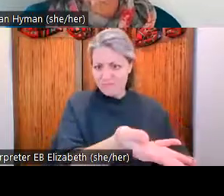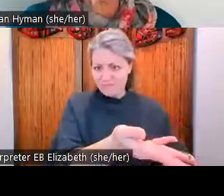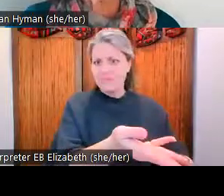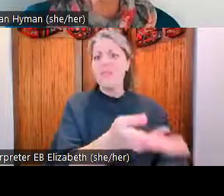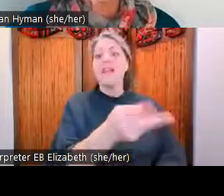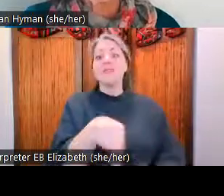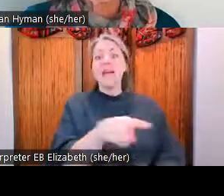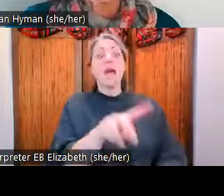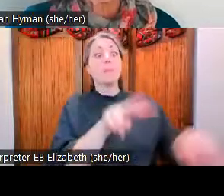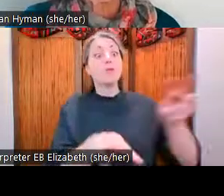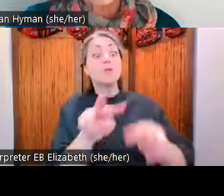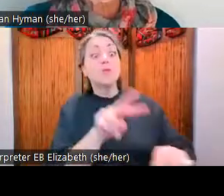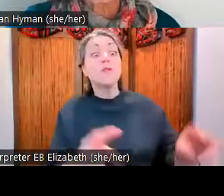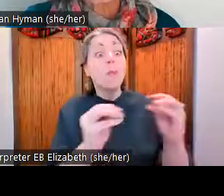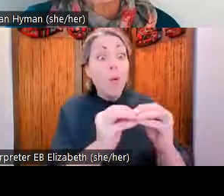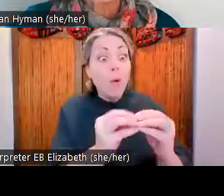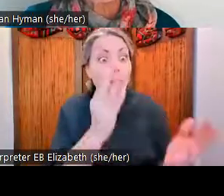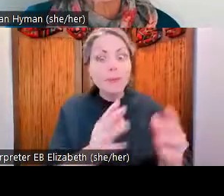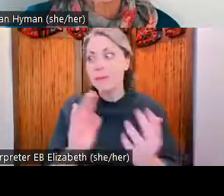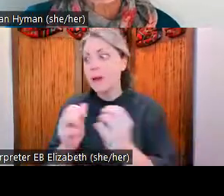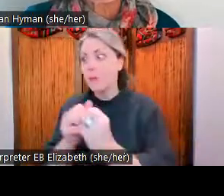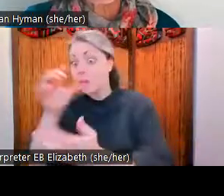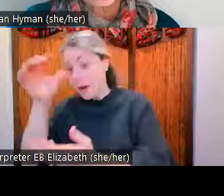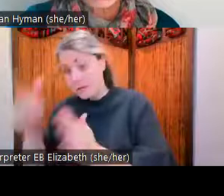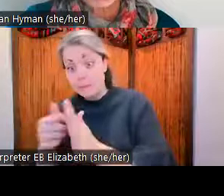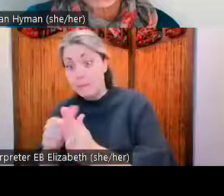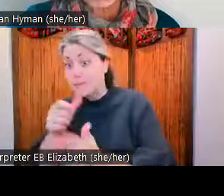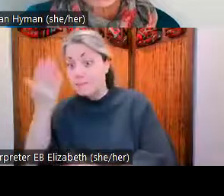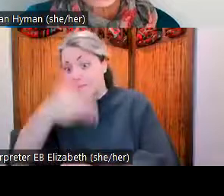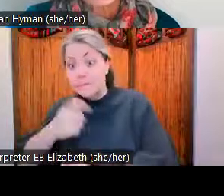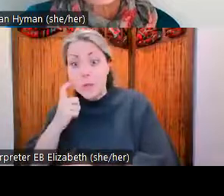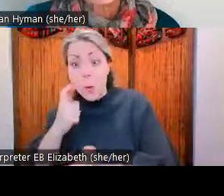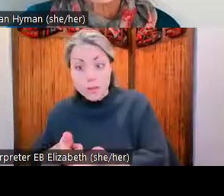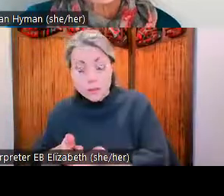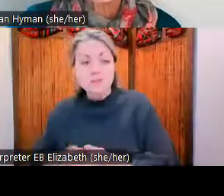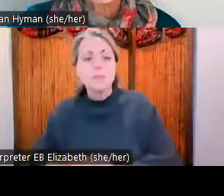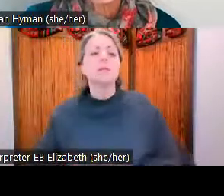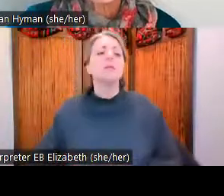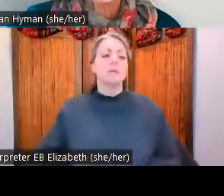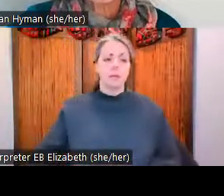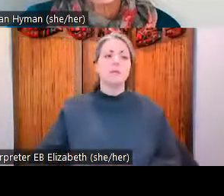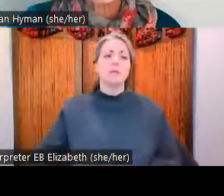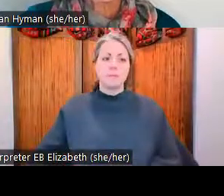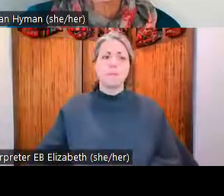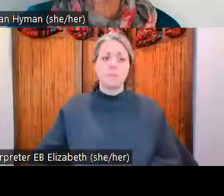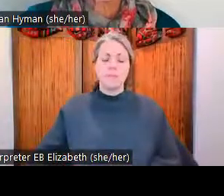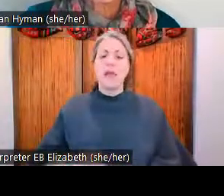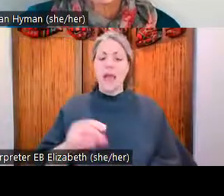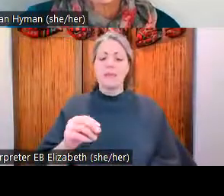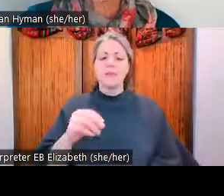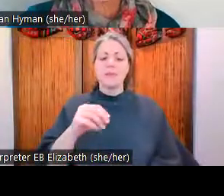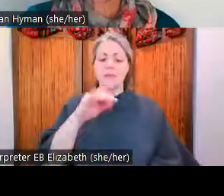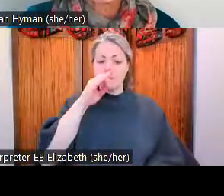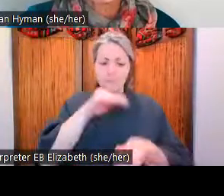with other narrative concerns that parents bring up, the primary care provider, the pediatrician